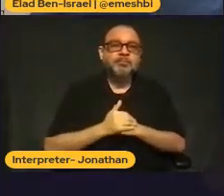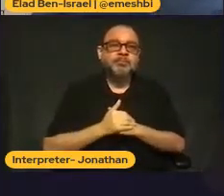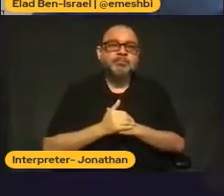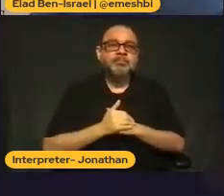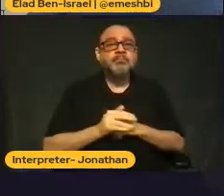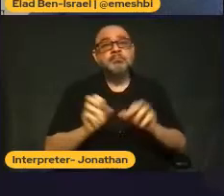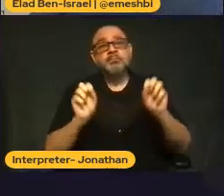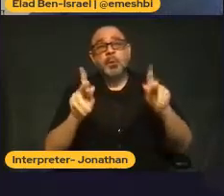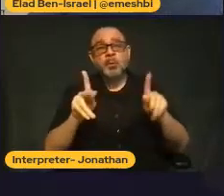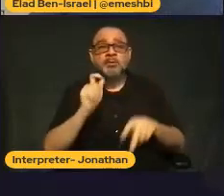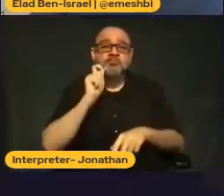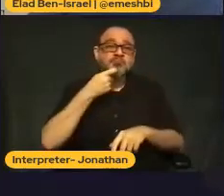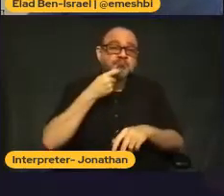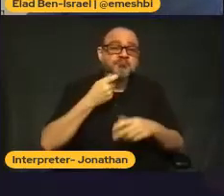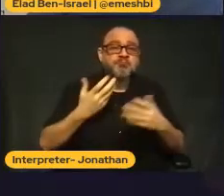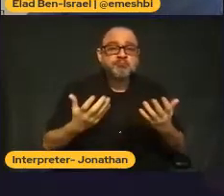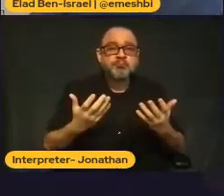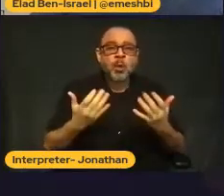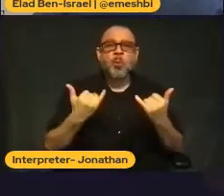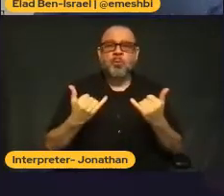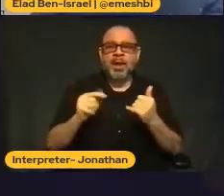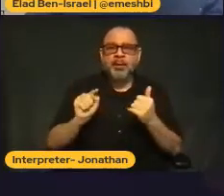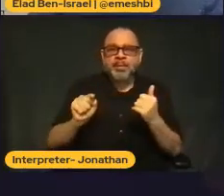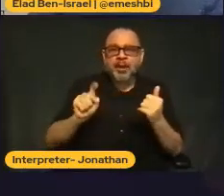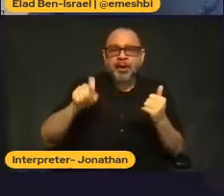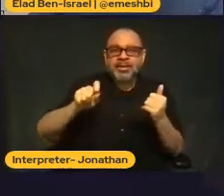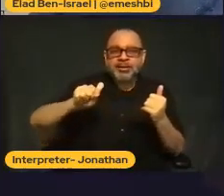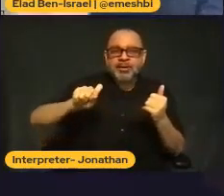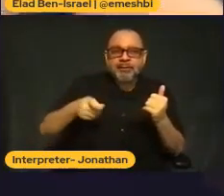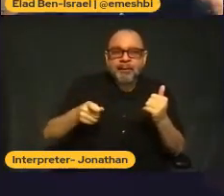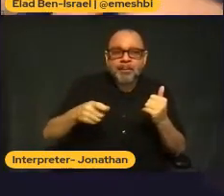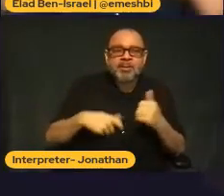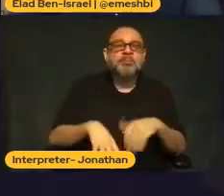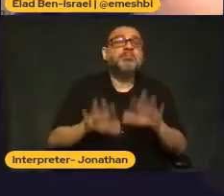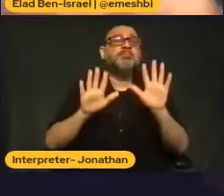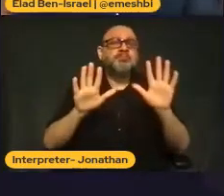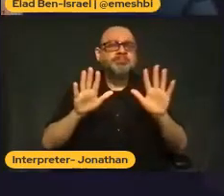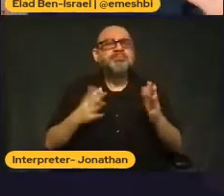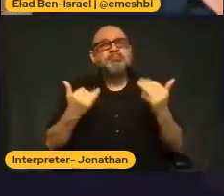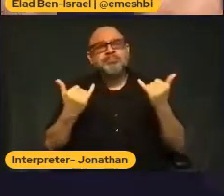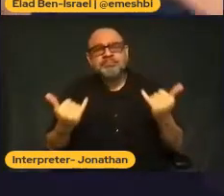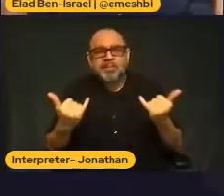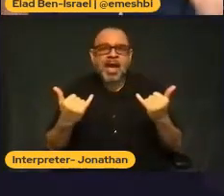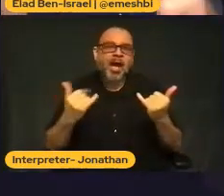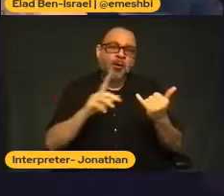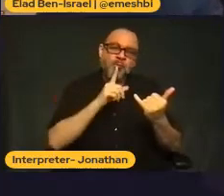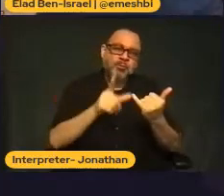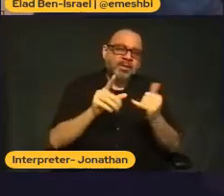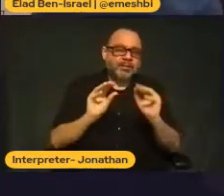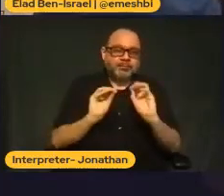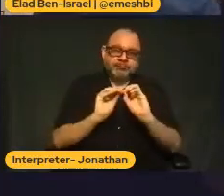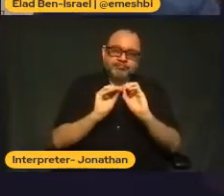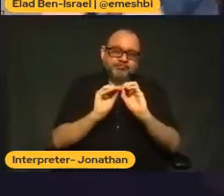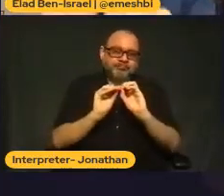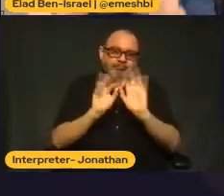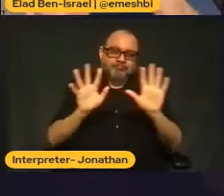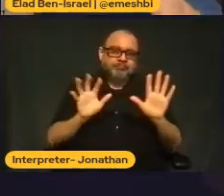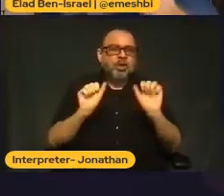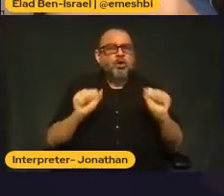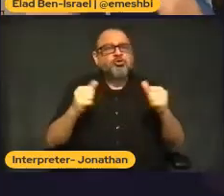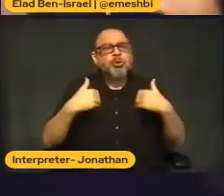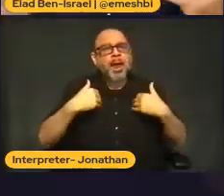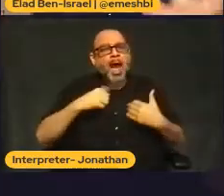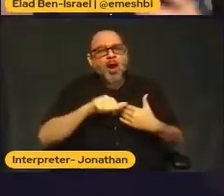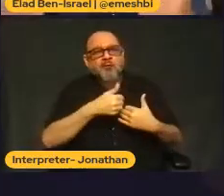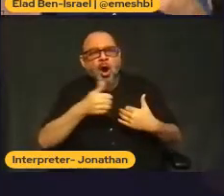Okay, cool. And now I need a comma here. So this looks like, obviously there could be a lot of stuff, other stuff in it, but